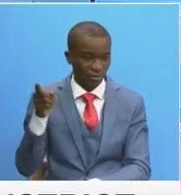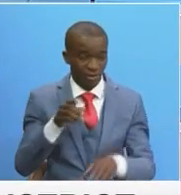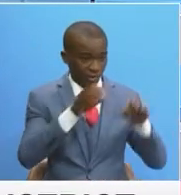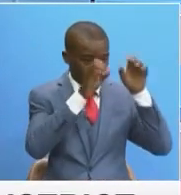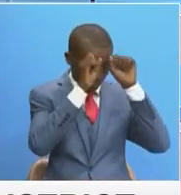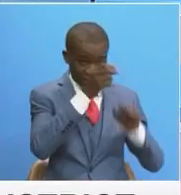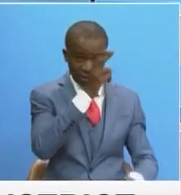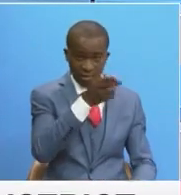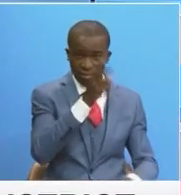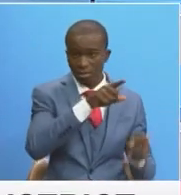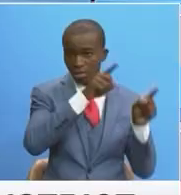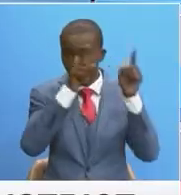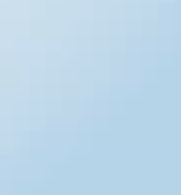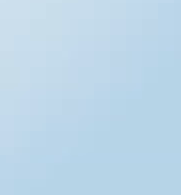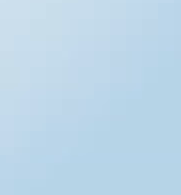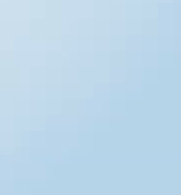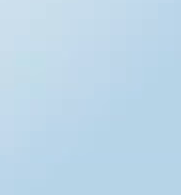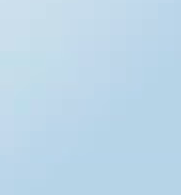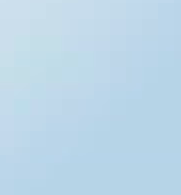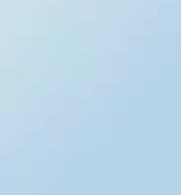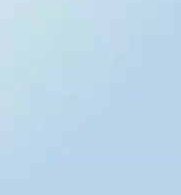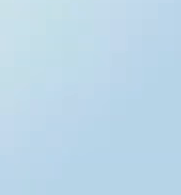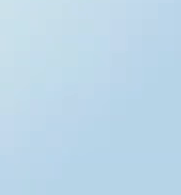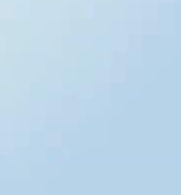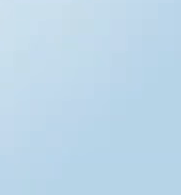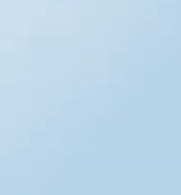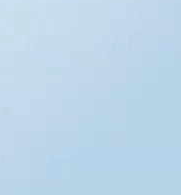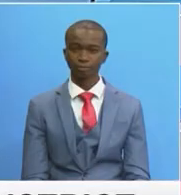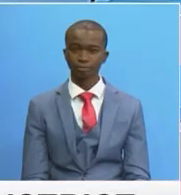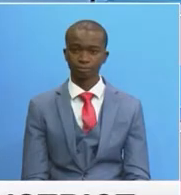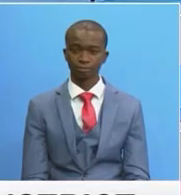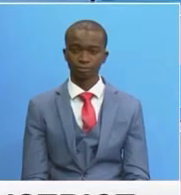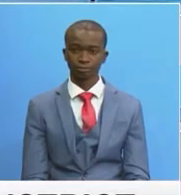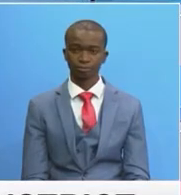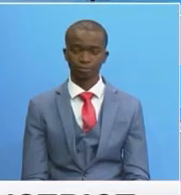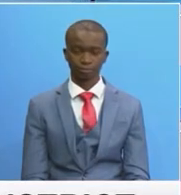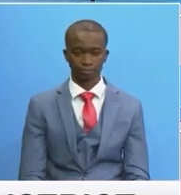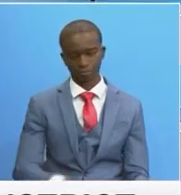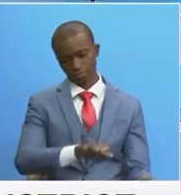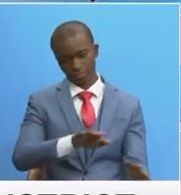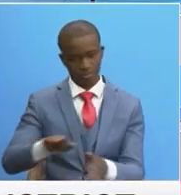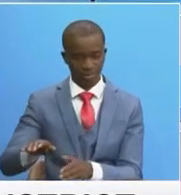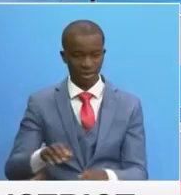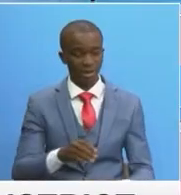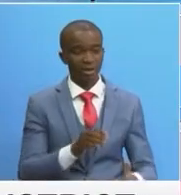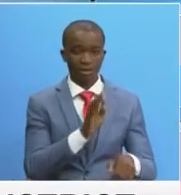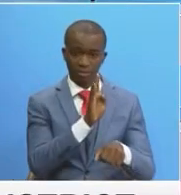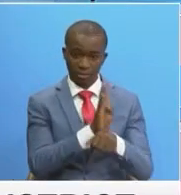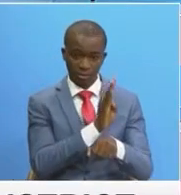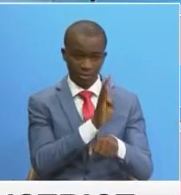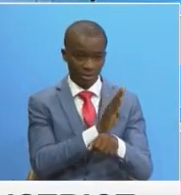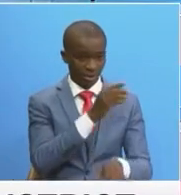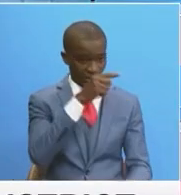districts on the expected visit. Government has signed a memorandum